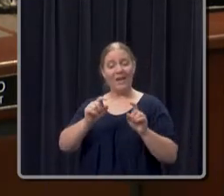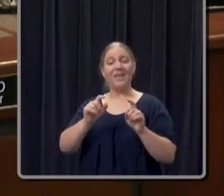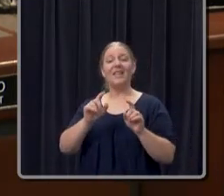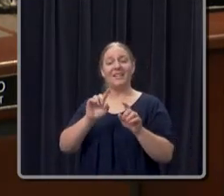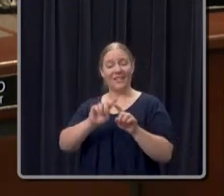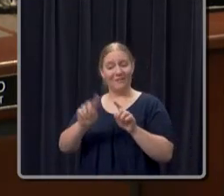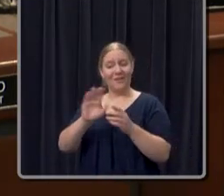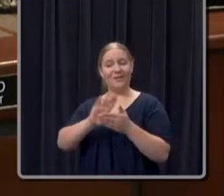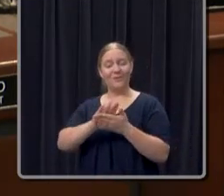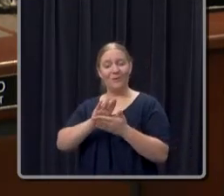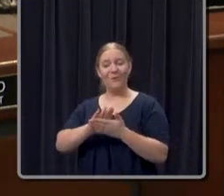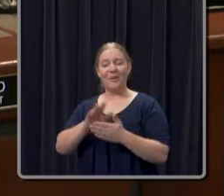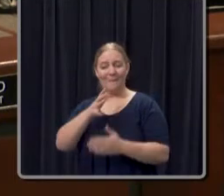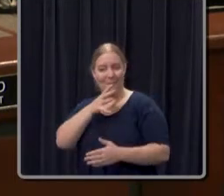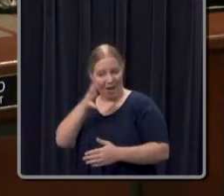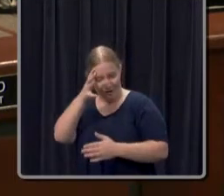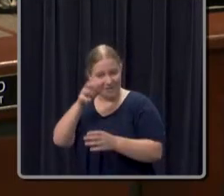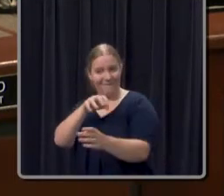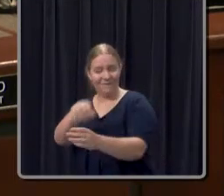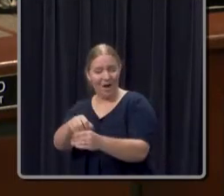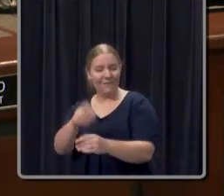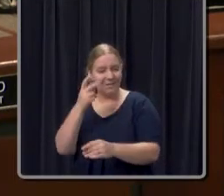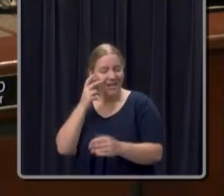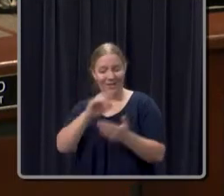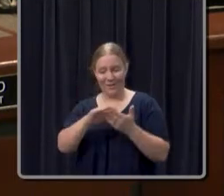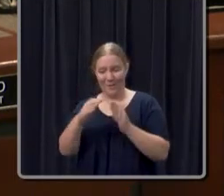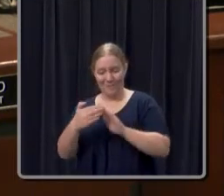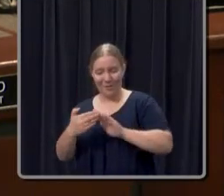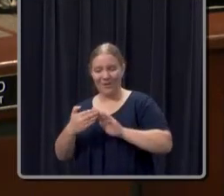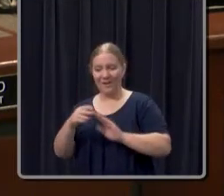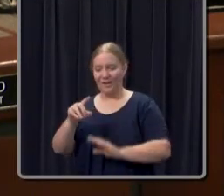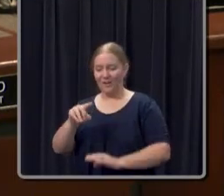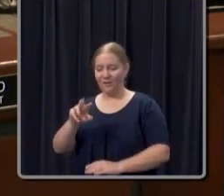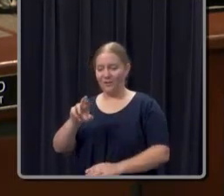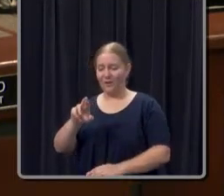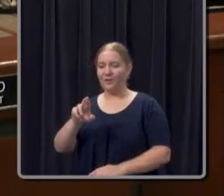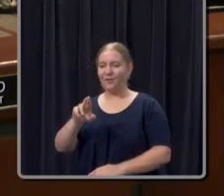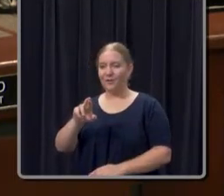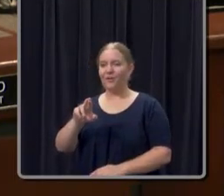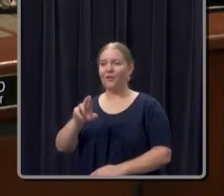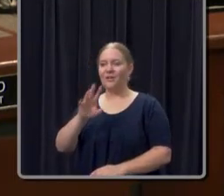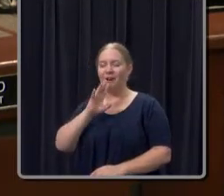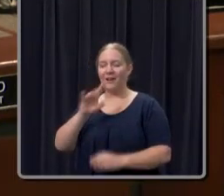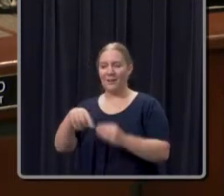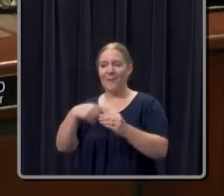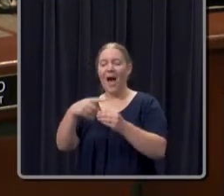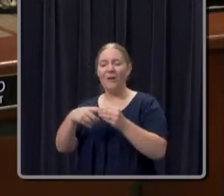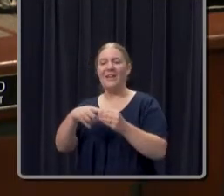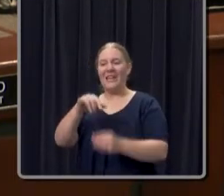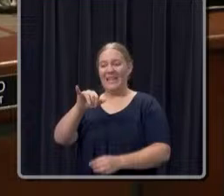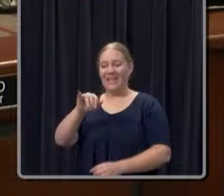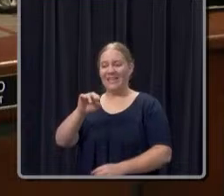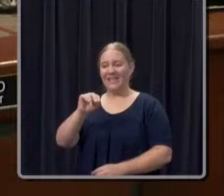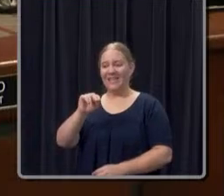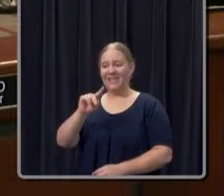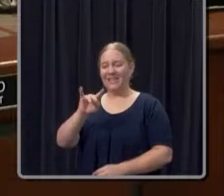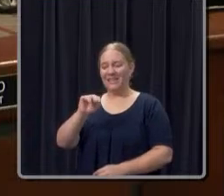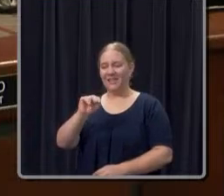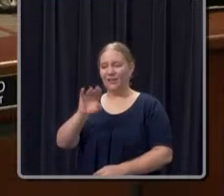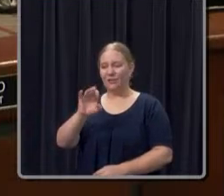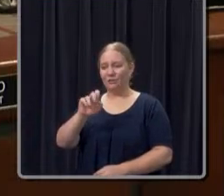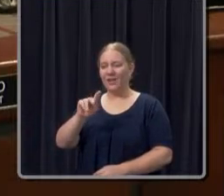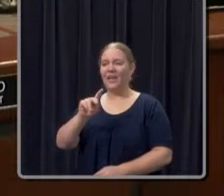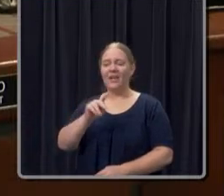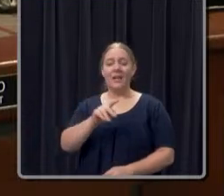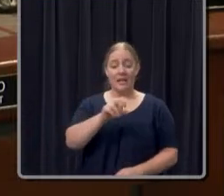the community that Dr. Schleider have created at Indian Creek. And then secondly, Spencer Brown